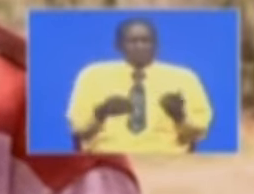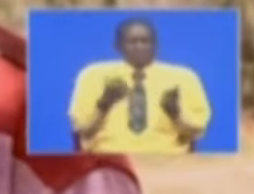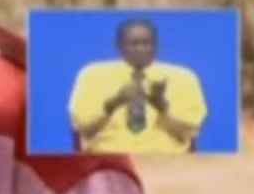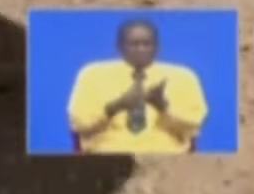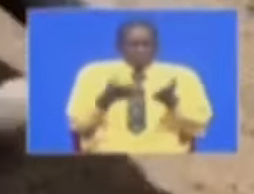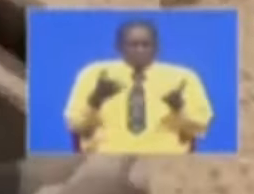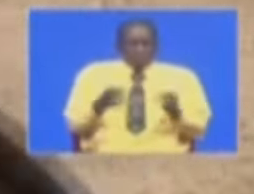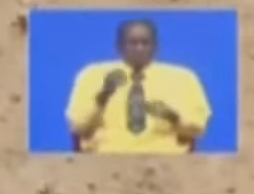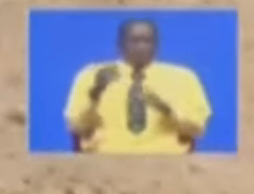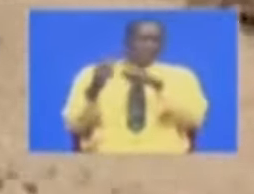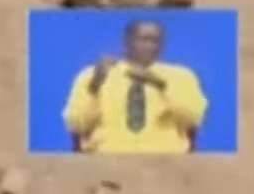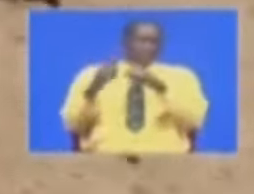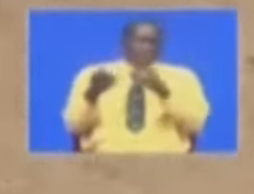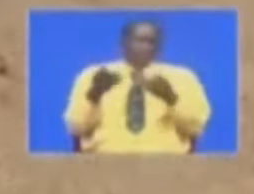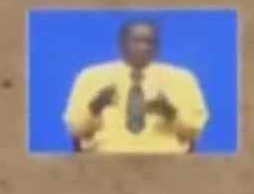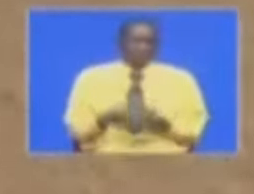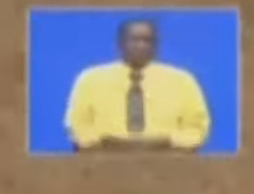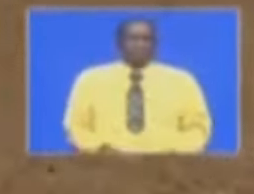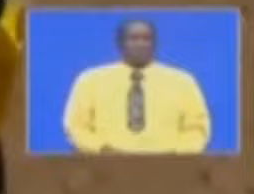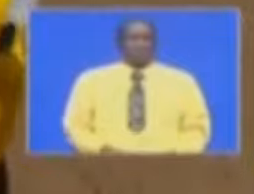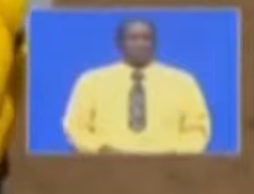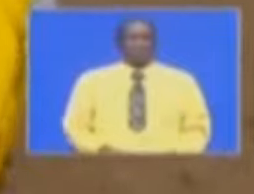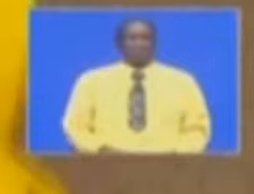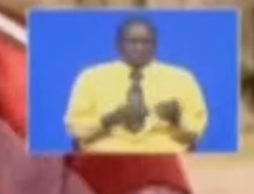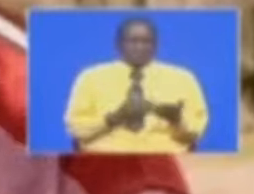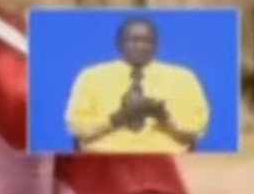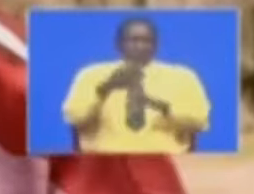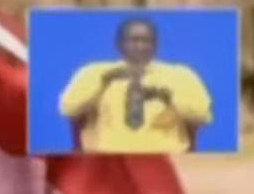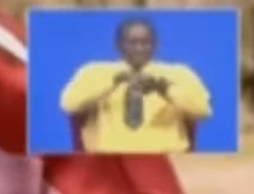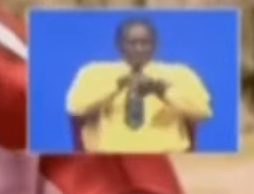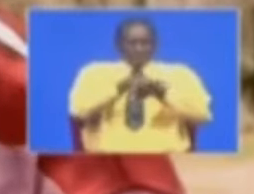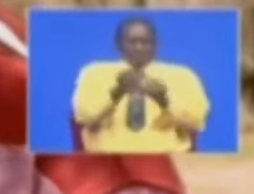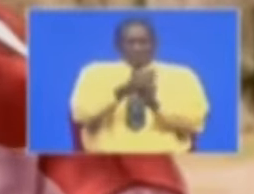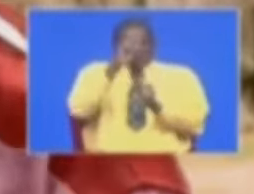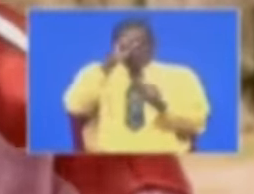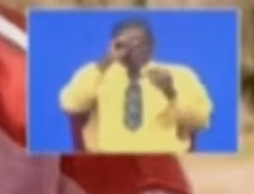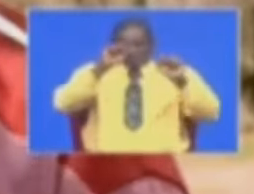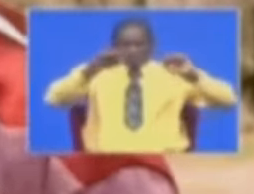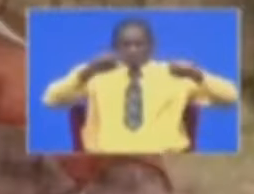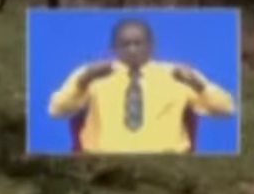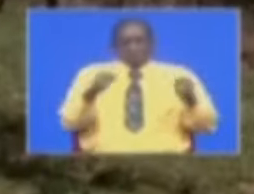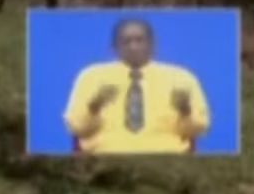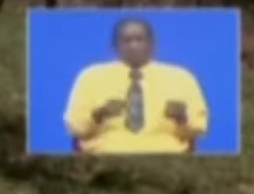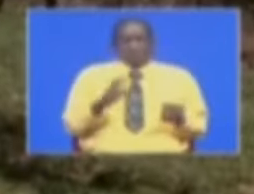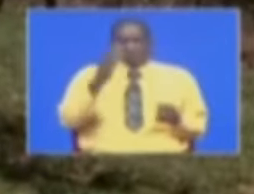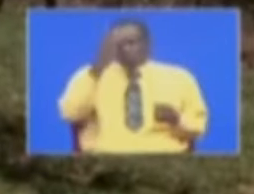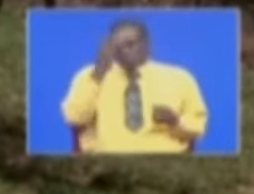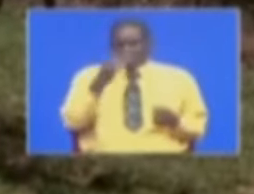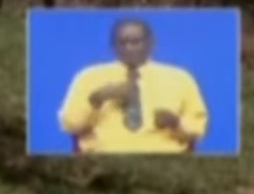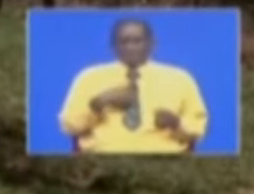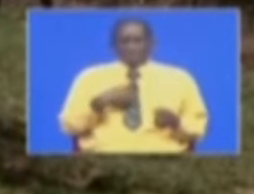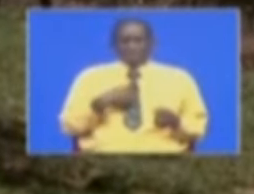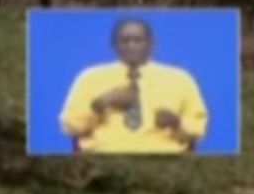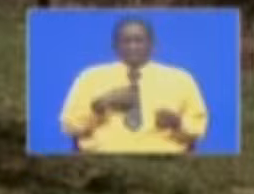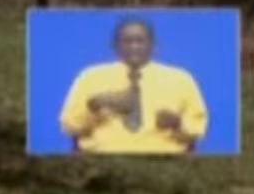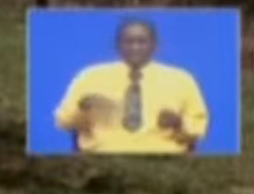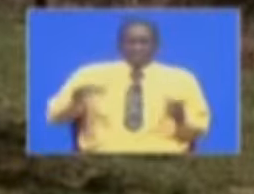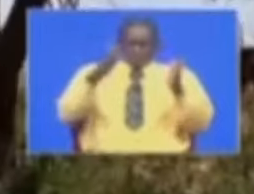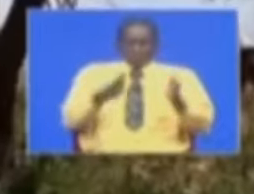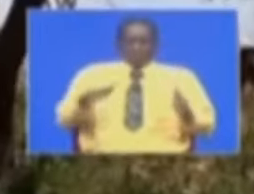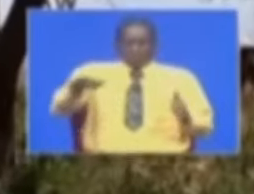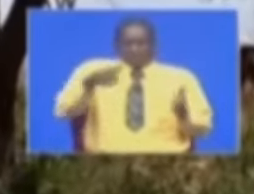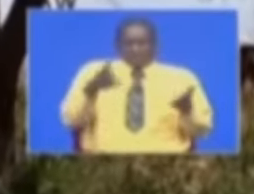facing. Through intervention with the government, yes, it is possible. Because I'm a local from this area. Look at what